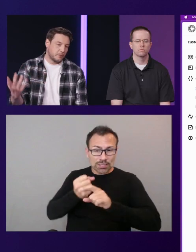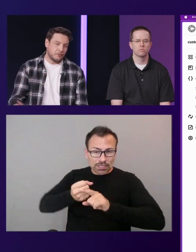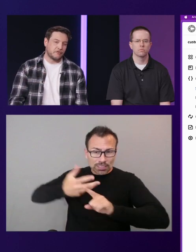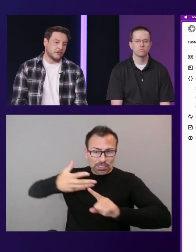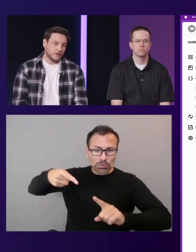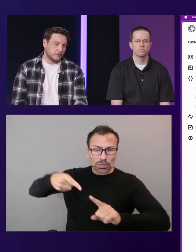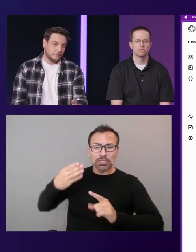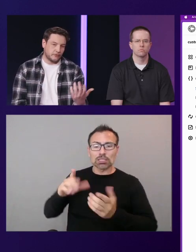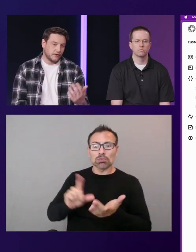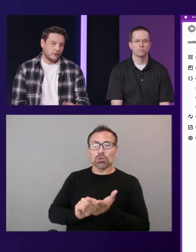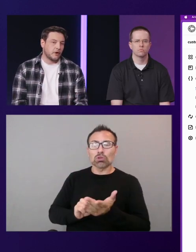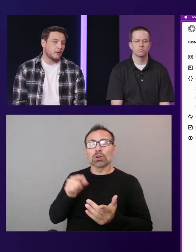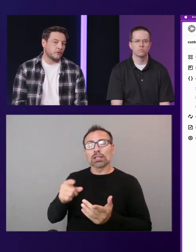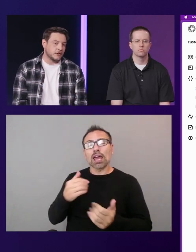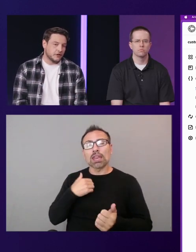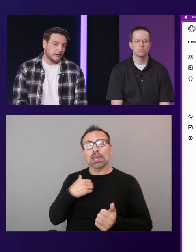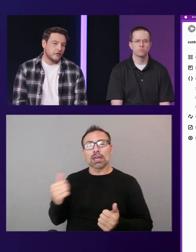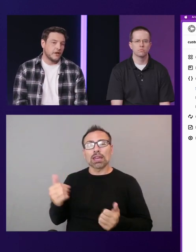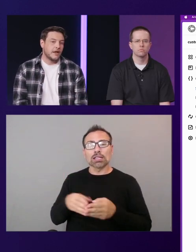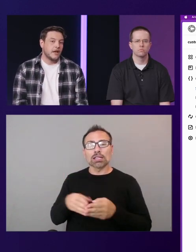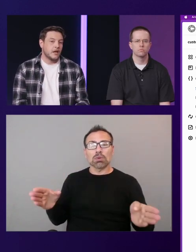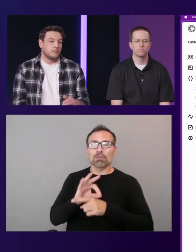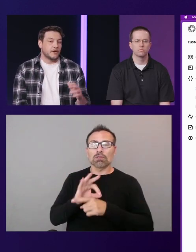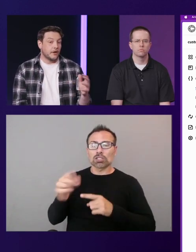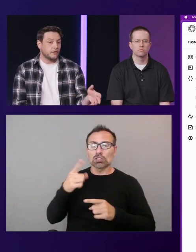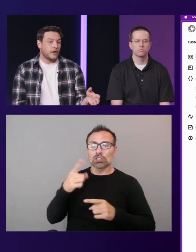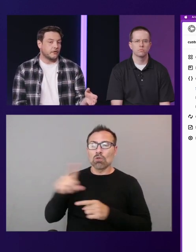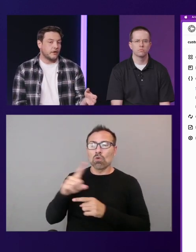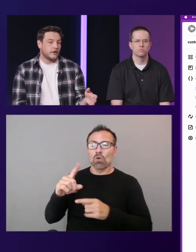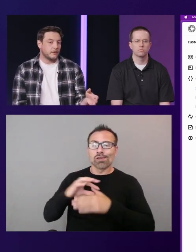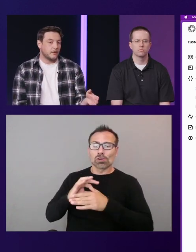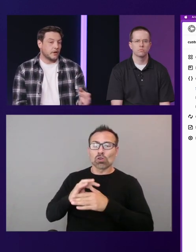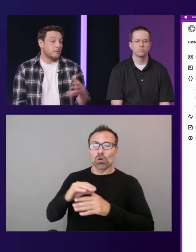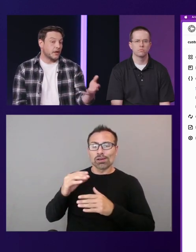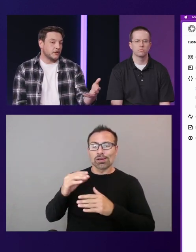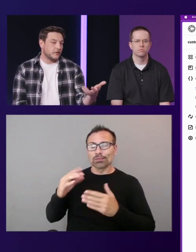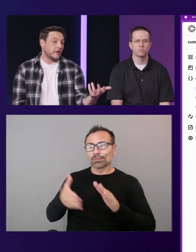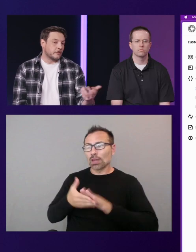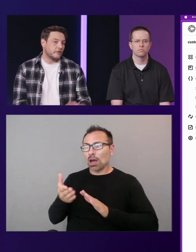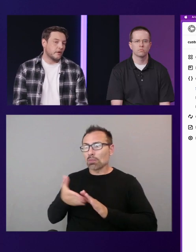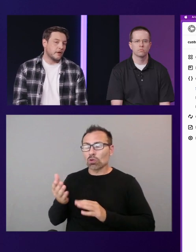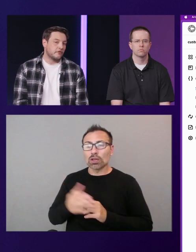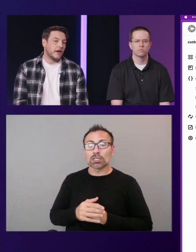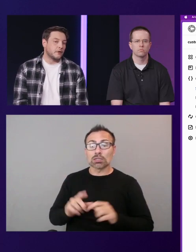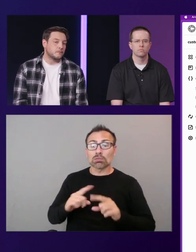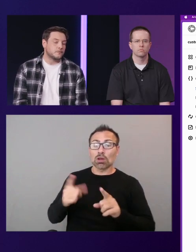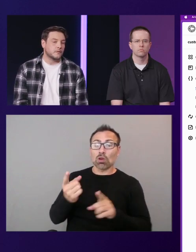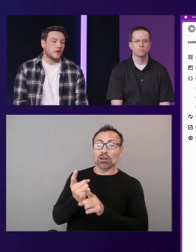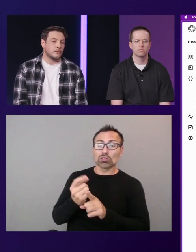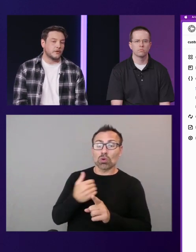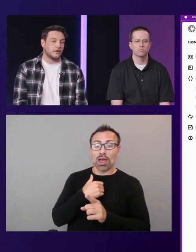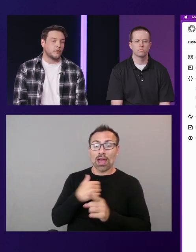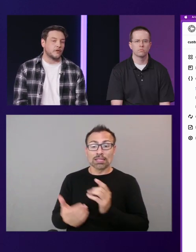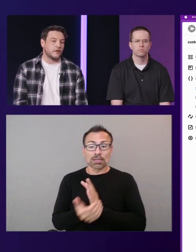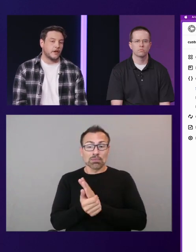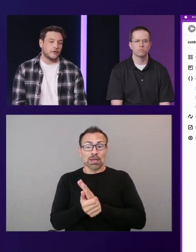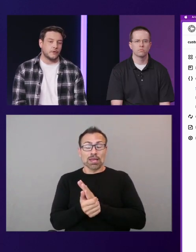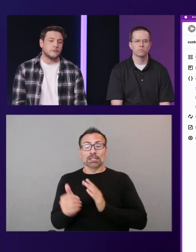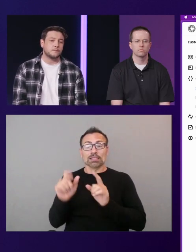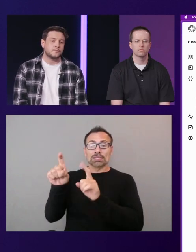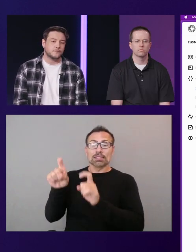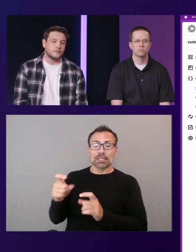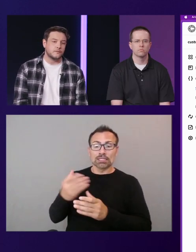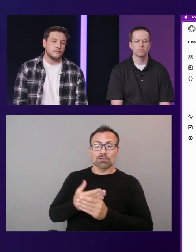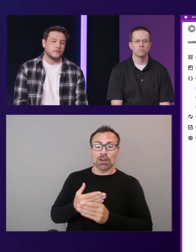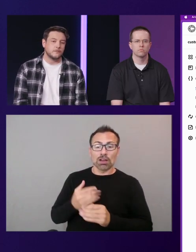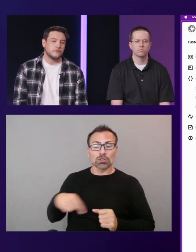got the public functions for really the CRUD operations. But it also has a companion test file. So we'll take a quick look at that as well.